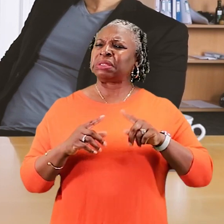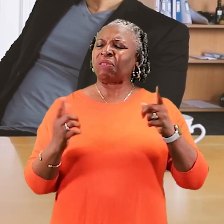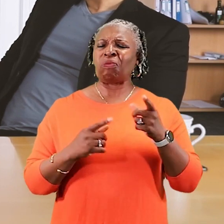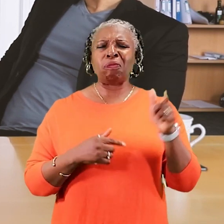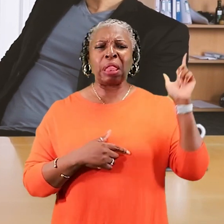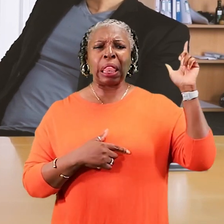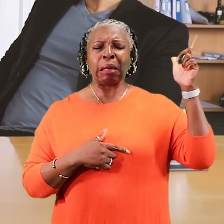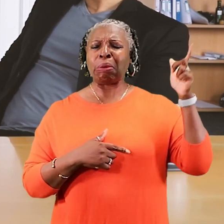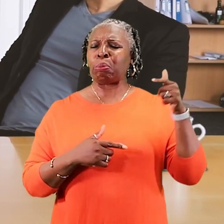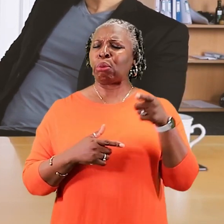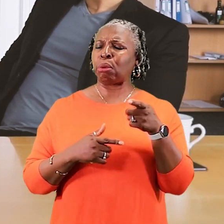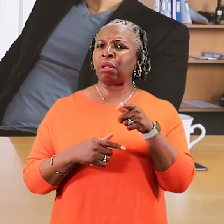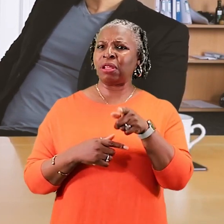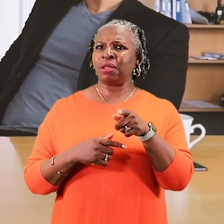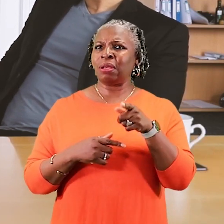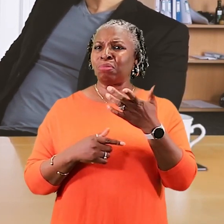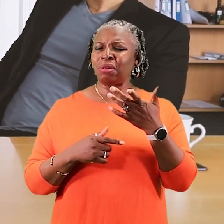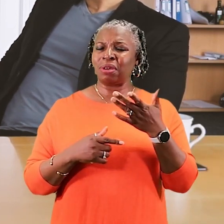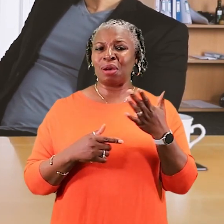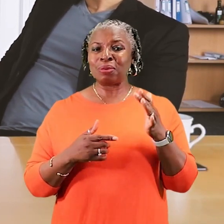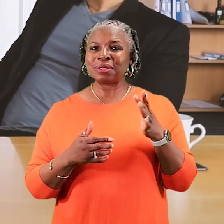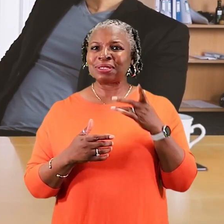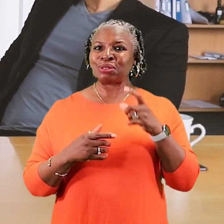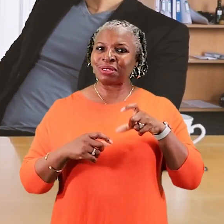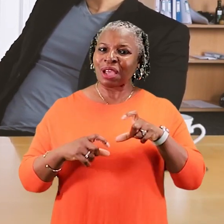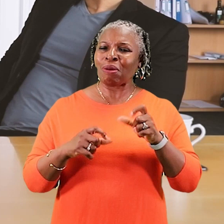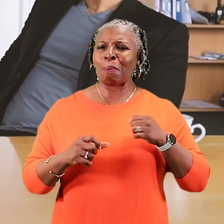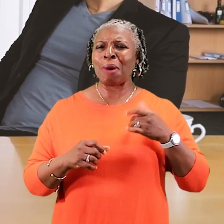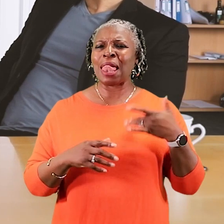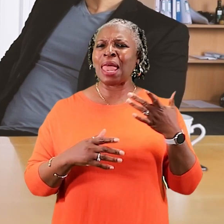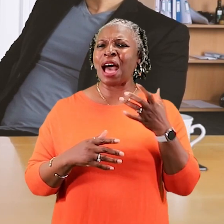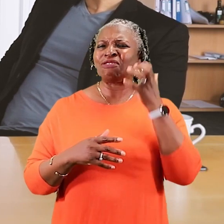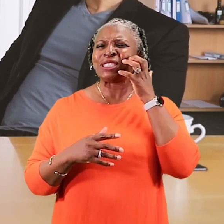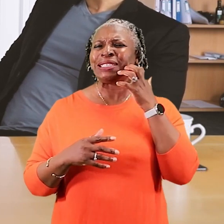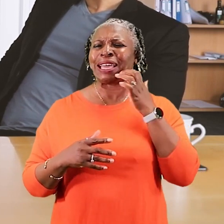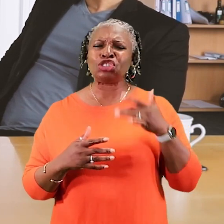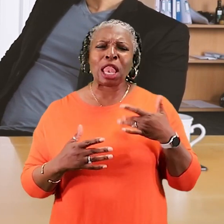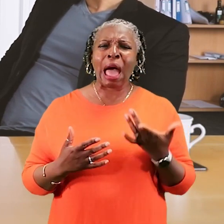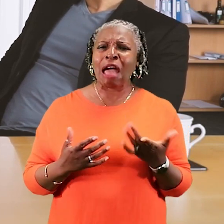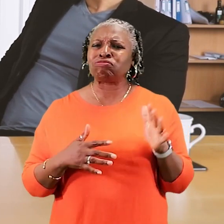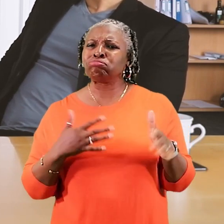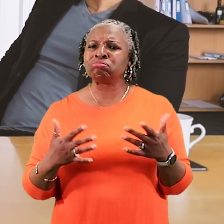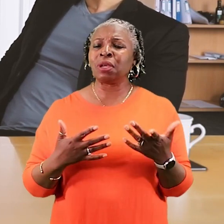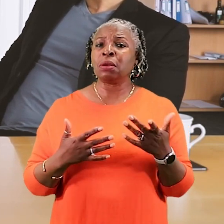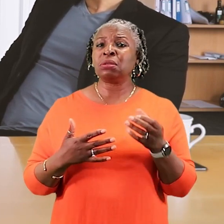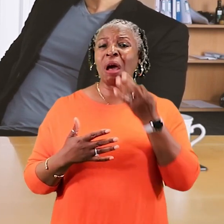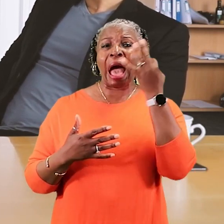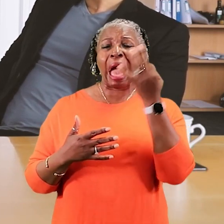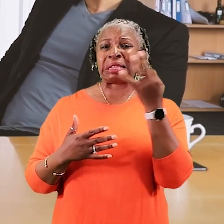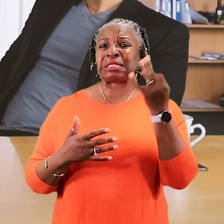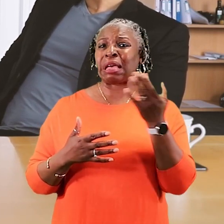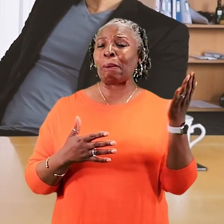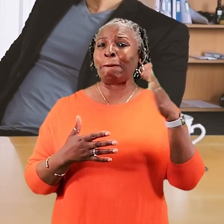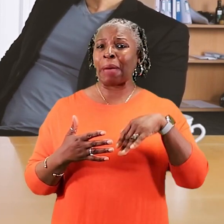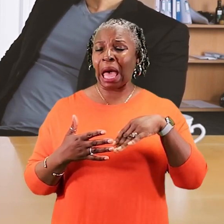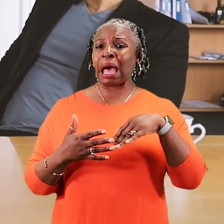in Liverpool at the time. It was nice to just go and be a teenager and not worry about anything. And I was 18 when I come back, and